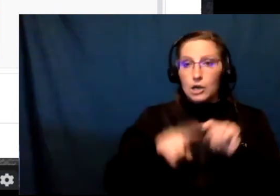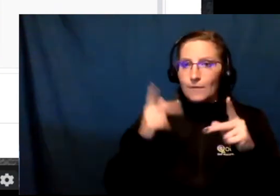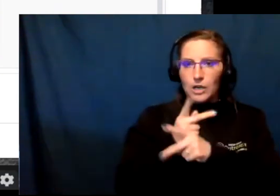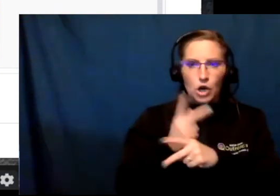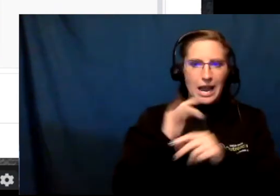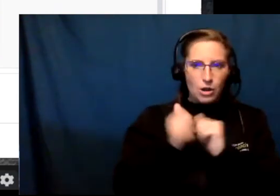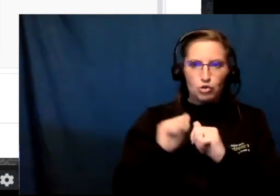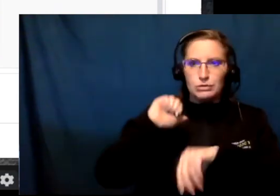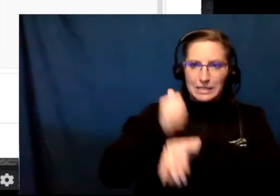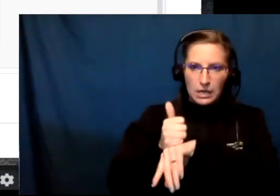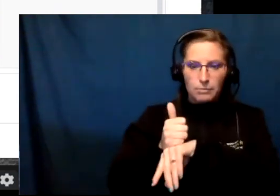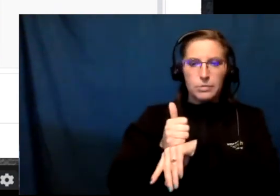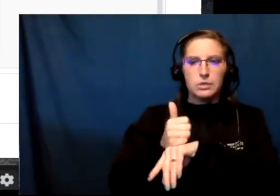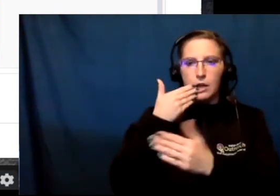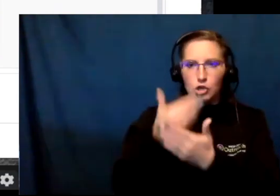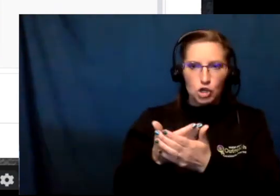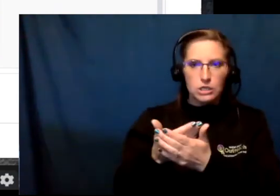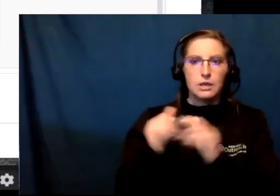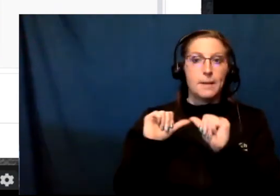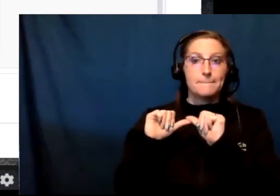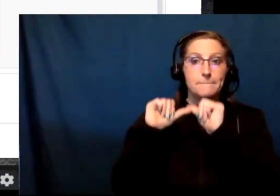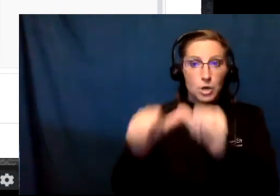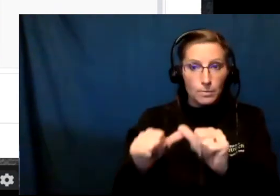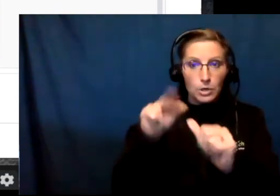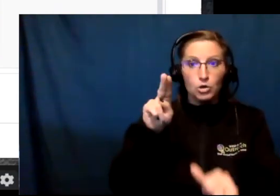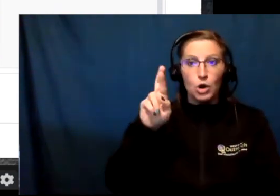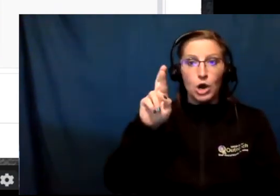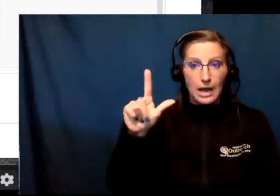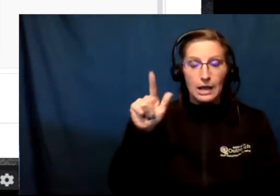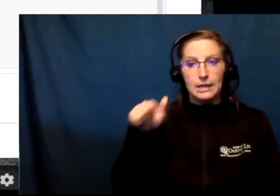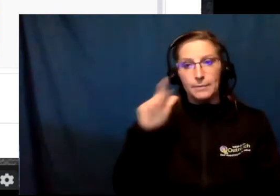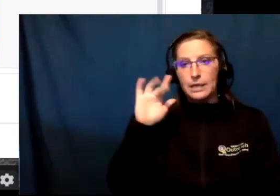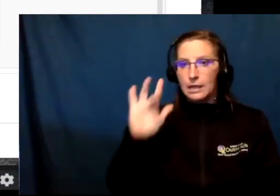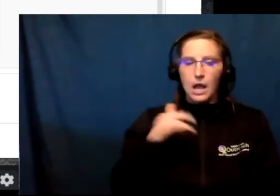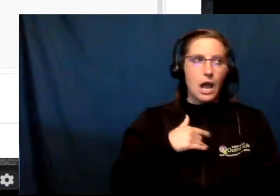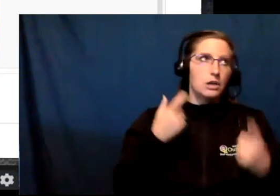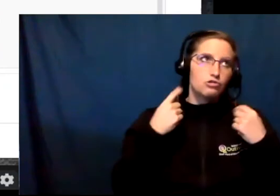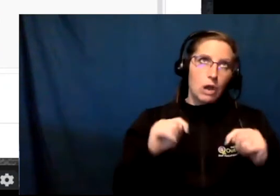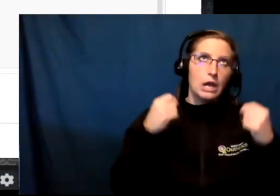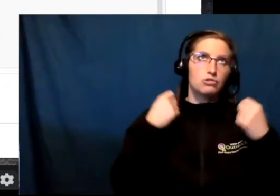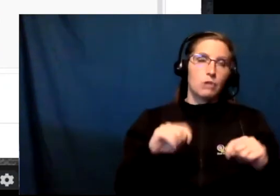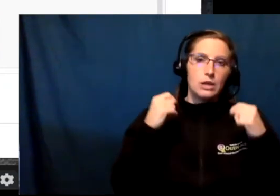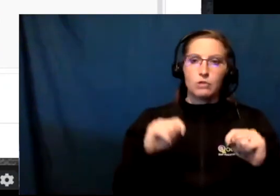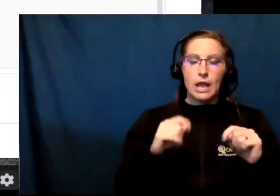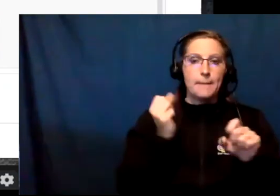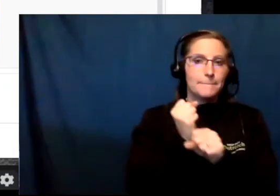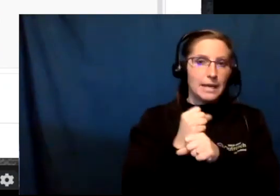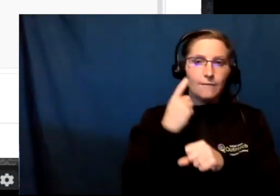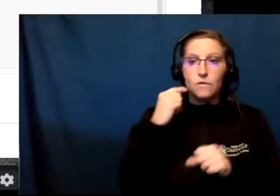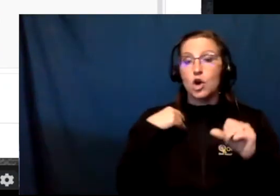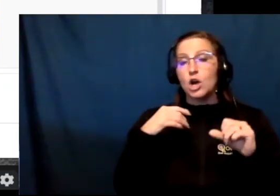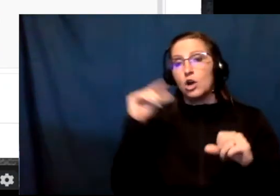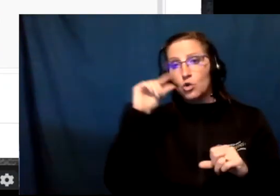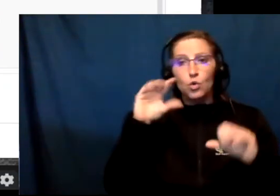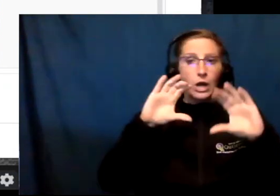set up a permanent URL for him to click on. I tried making one in Google Classroom,